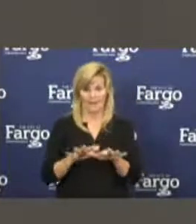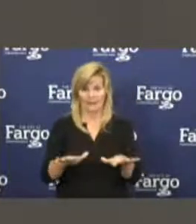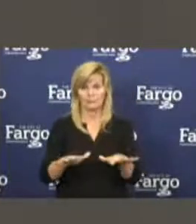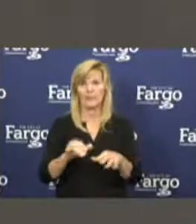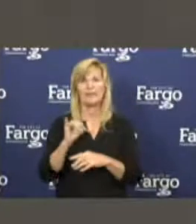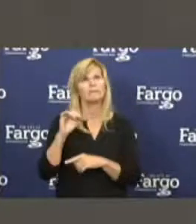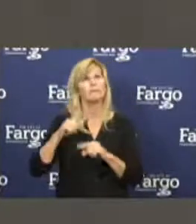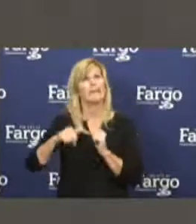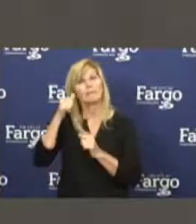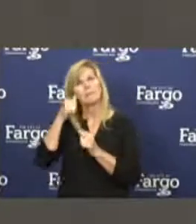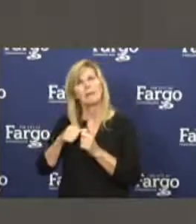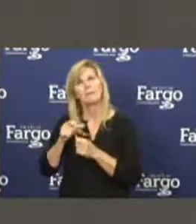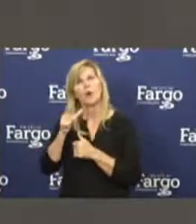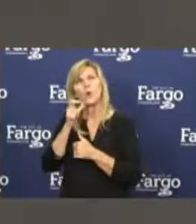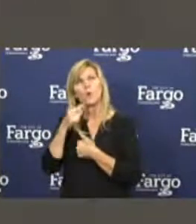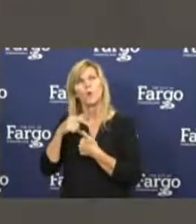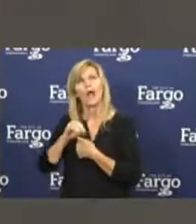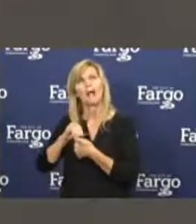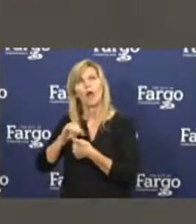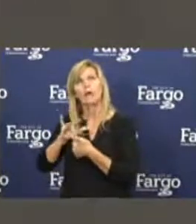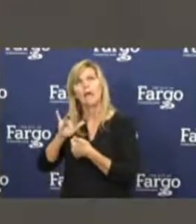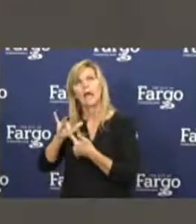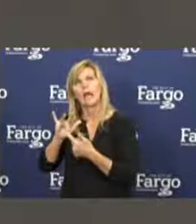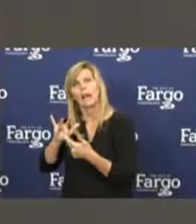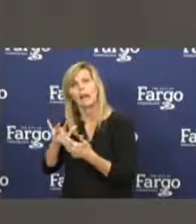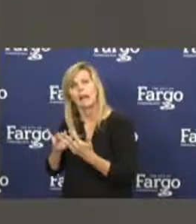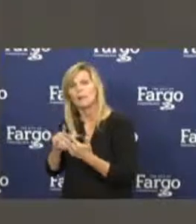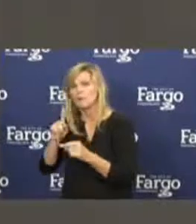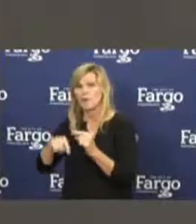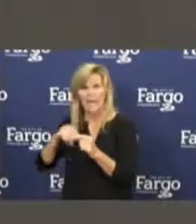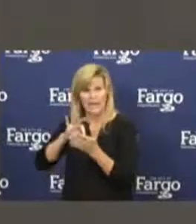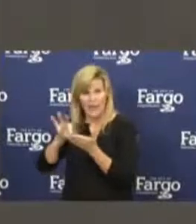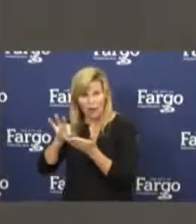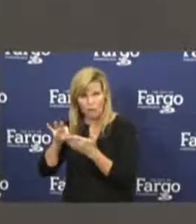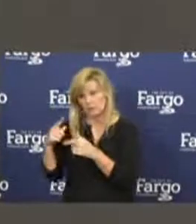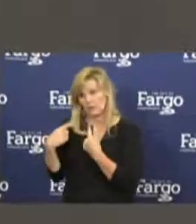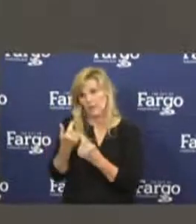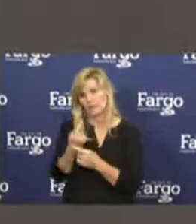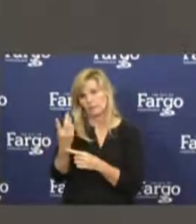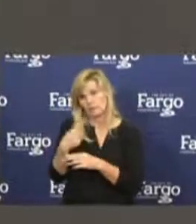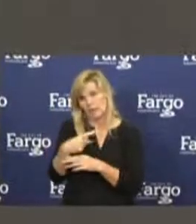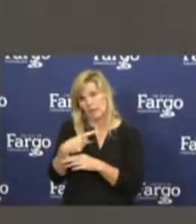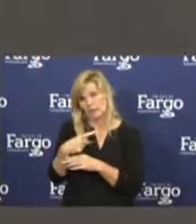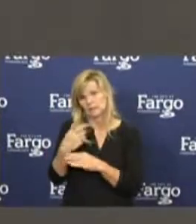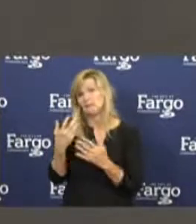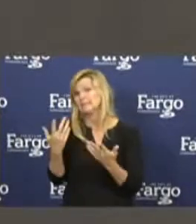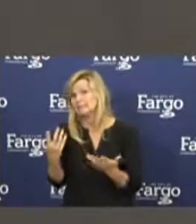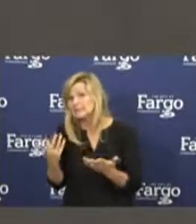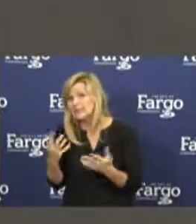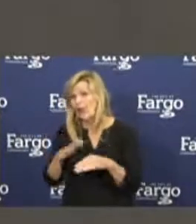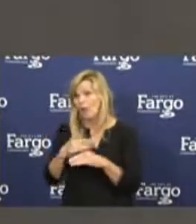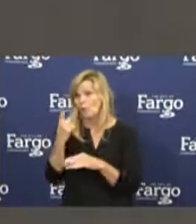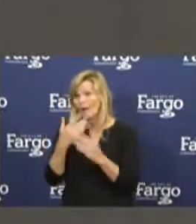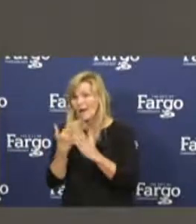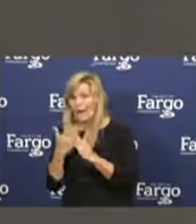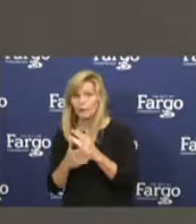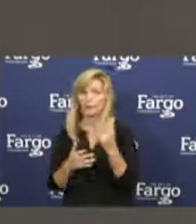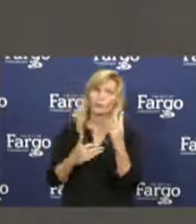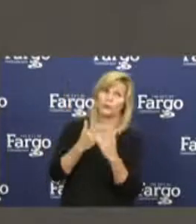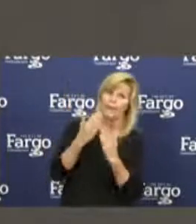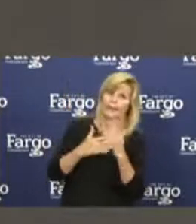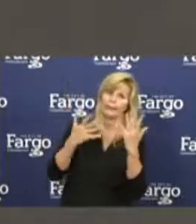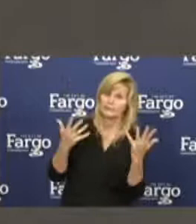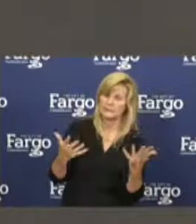easily remember or count the number of contacts that you've been within the past couple of days on one hand, or 2 hands